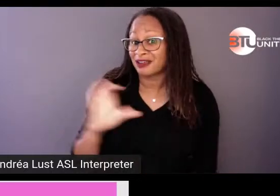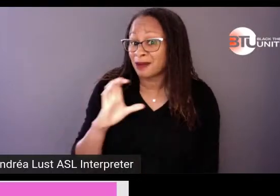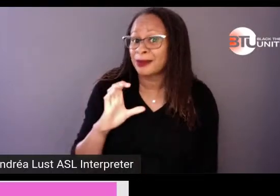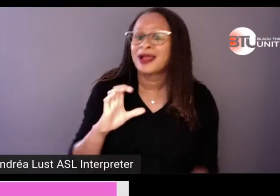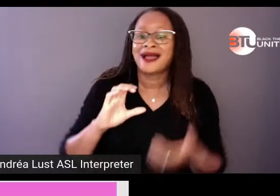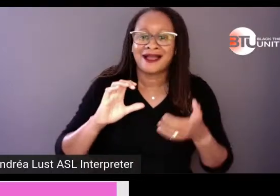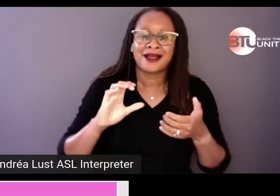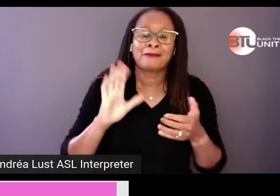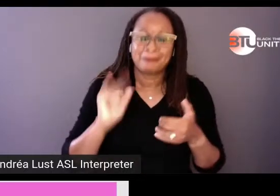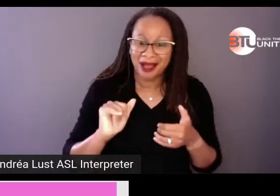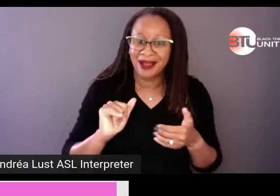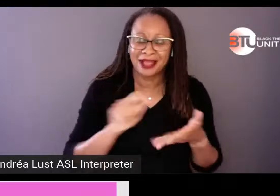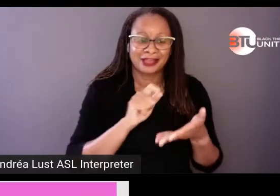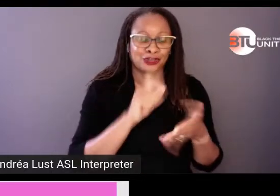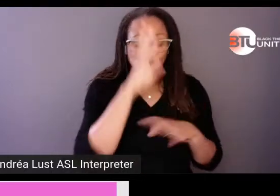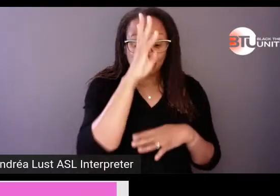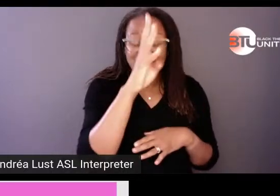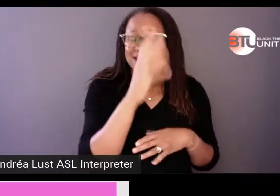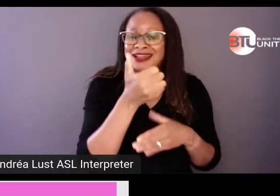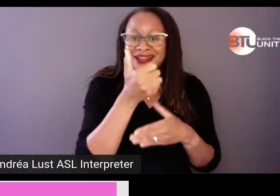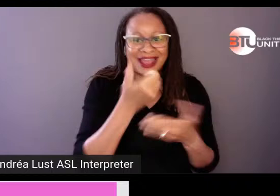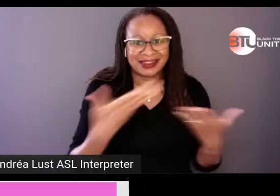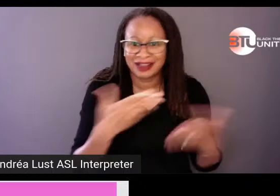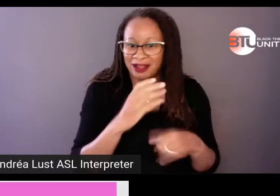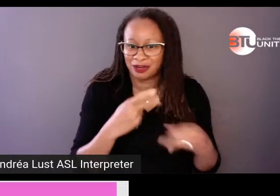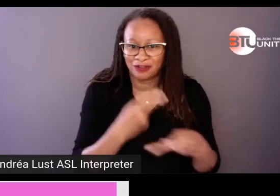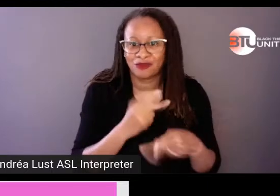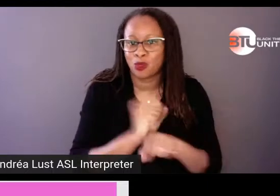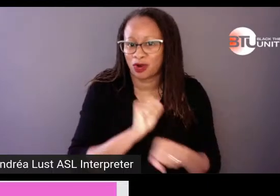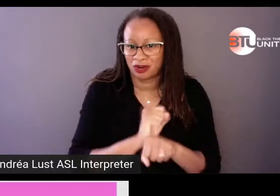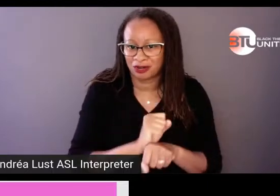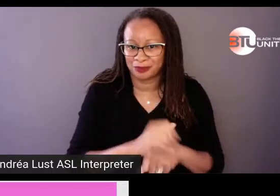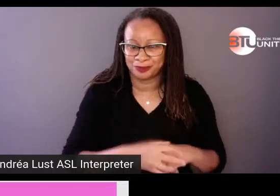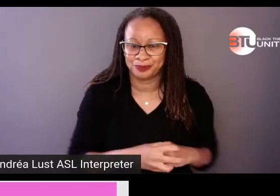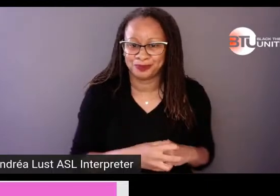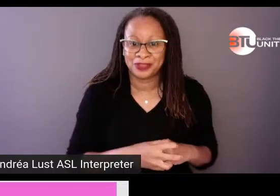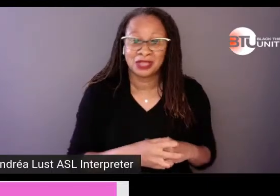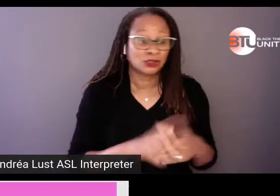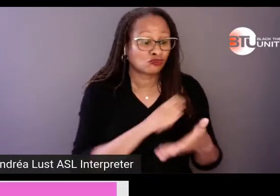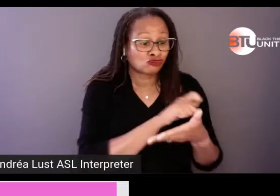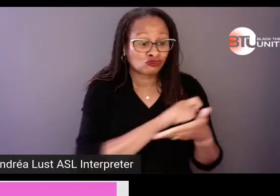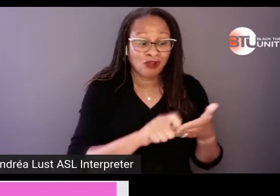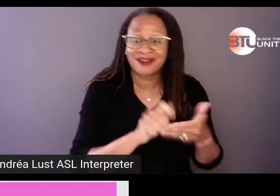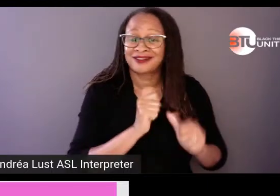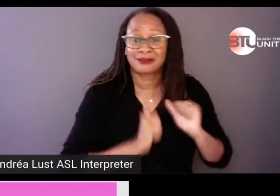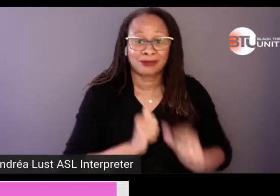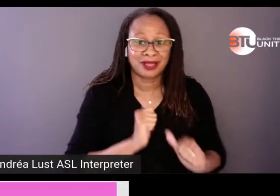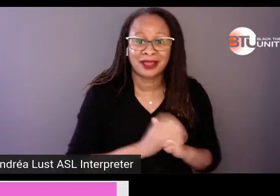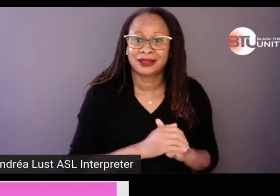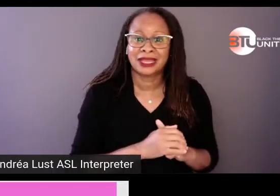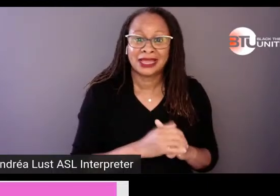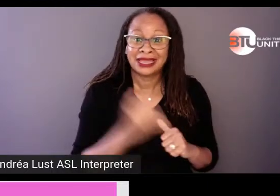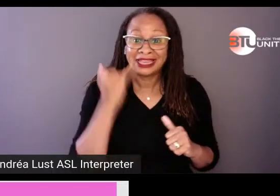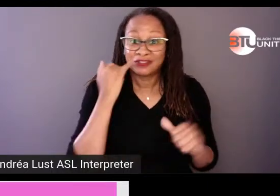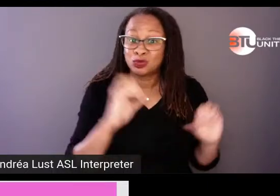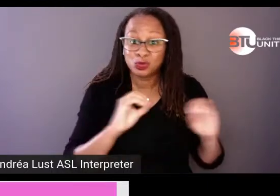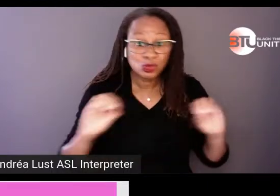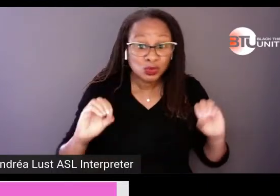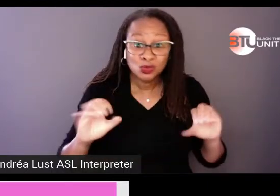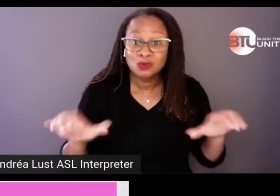creating a creative work. Just by writing that play, even if you put it in a drawer and do nothing with